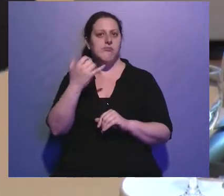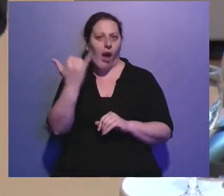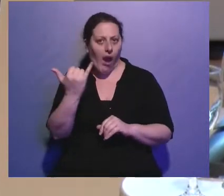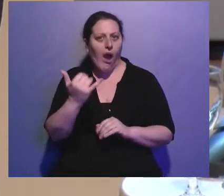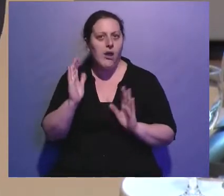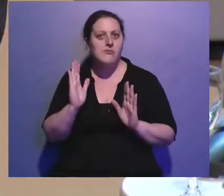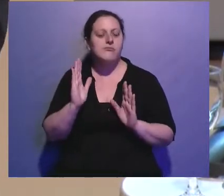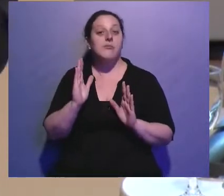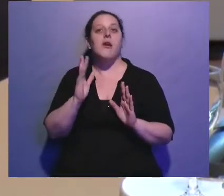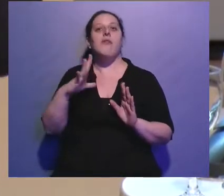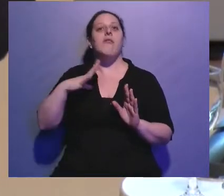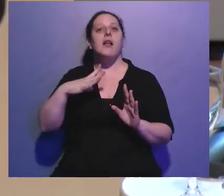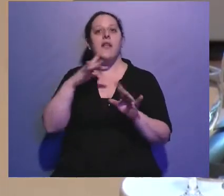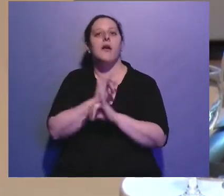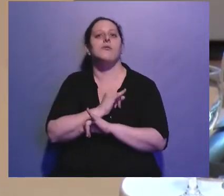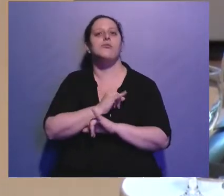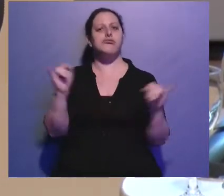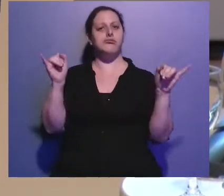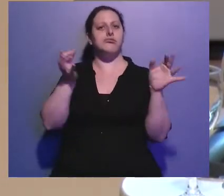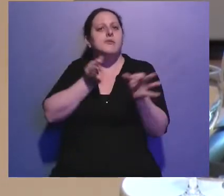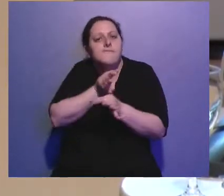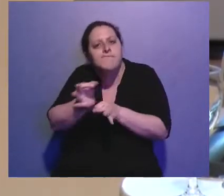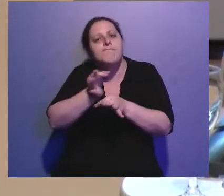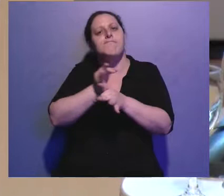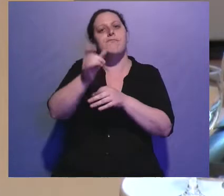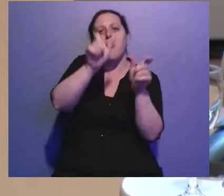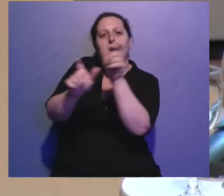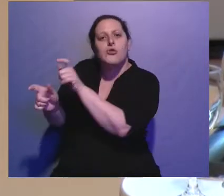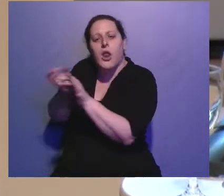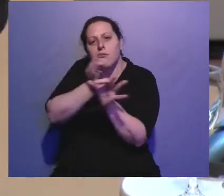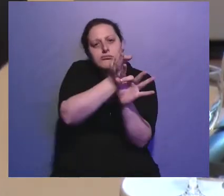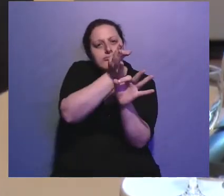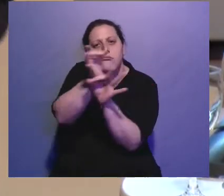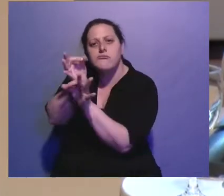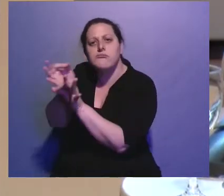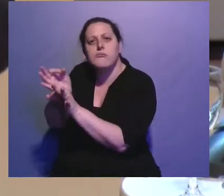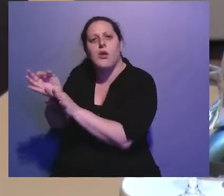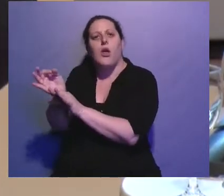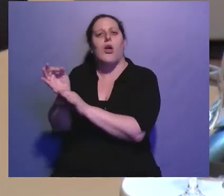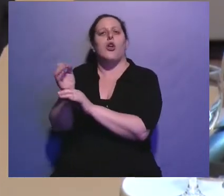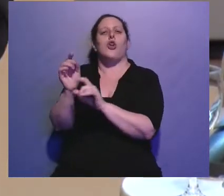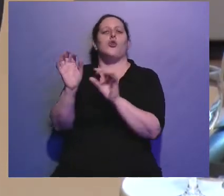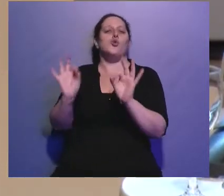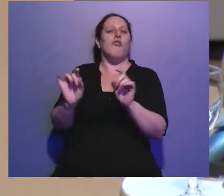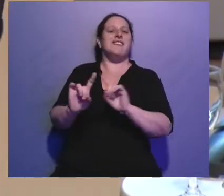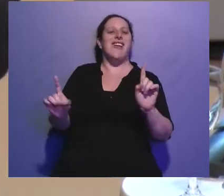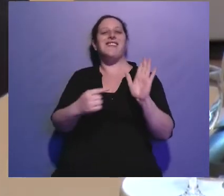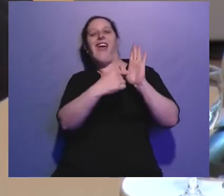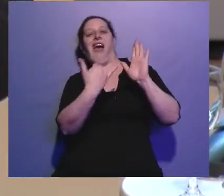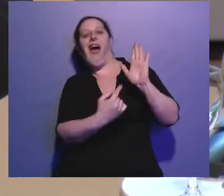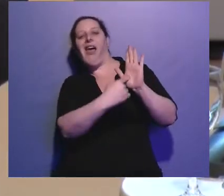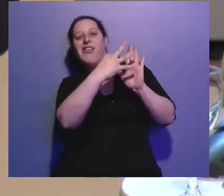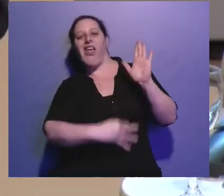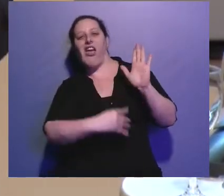already been enacted, but it should be disclosed and taught to